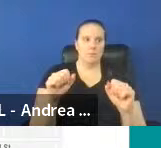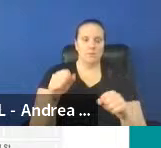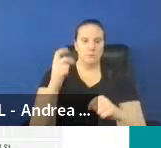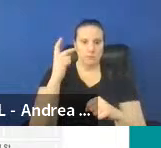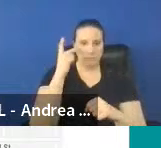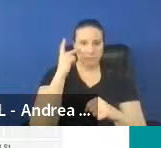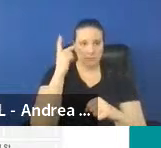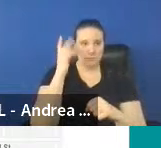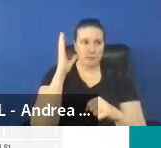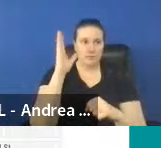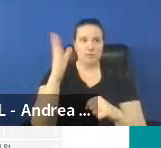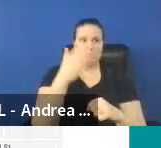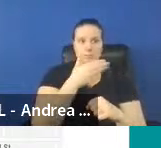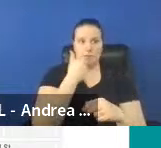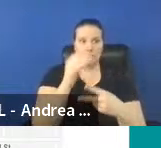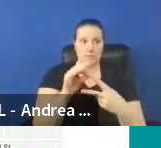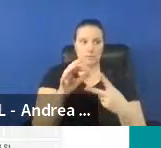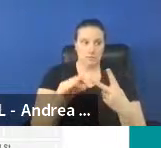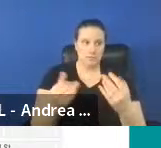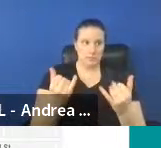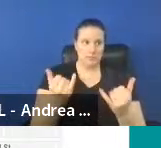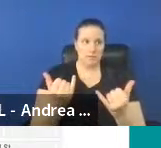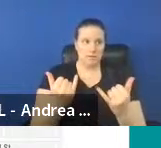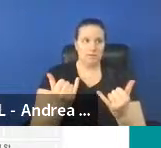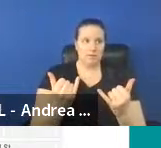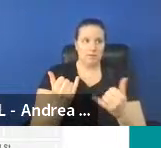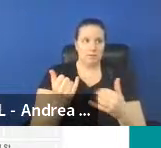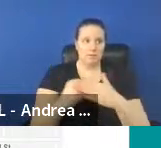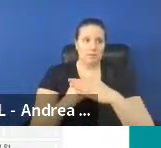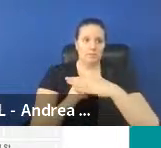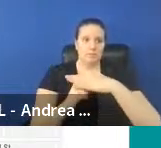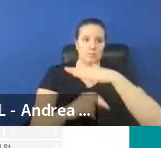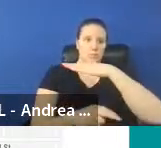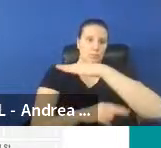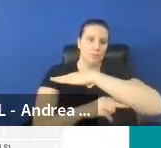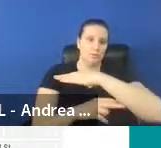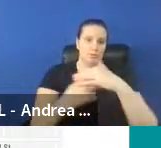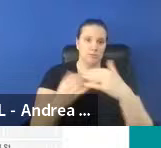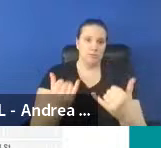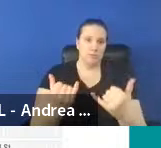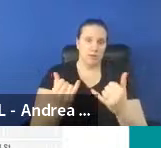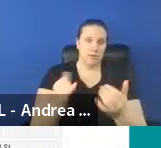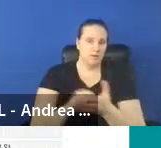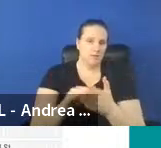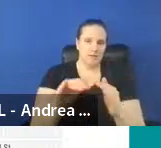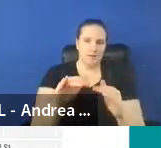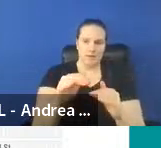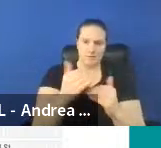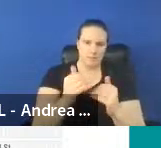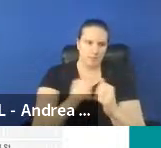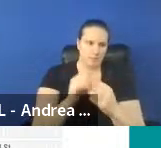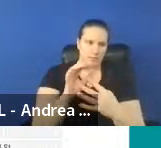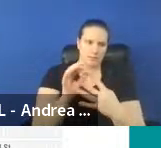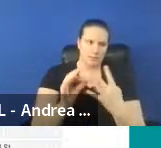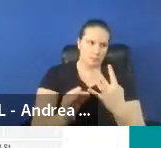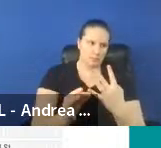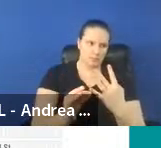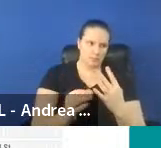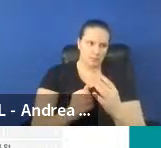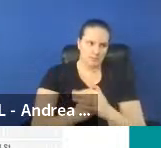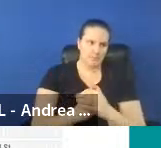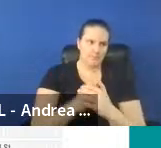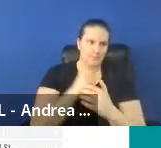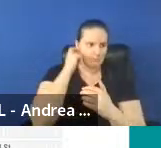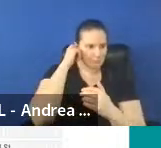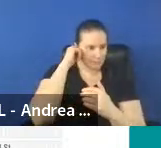will be better options. Currently, the current bridge as it exists is very limited in those options. And we're